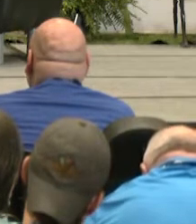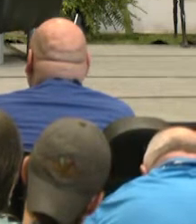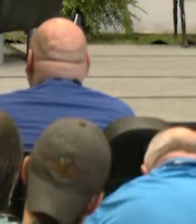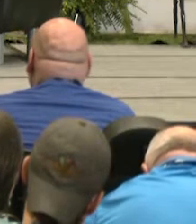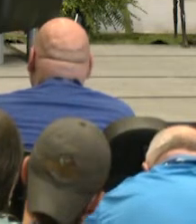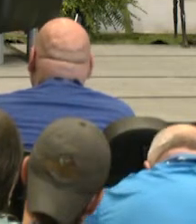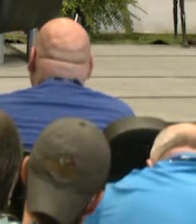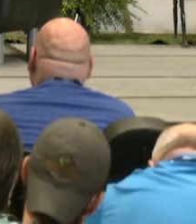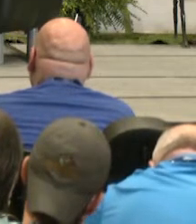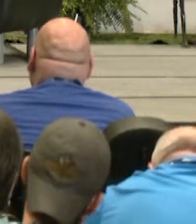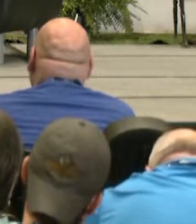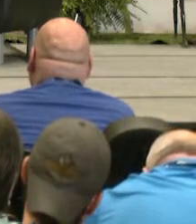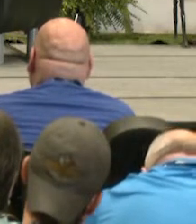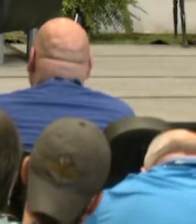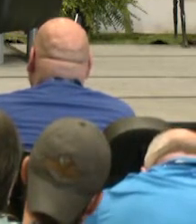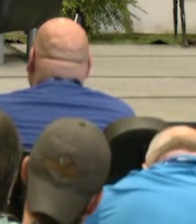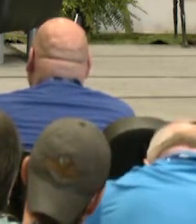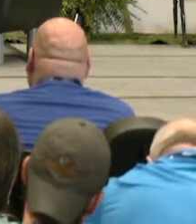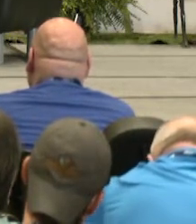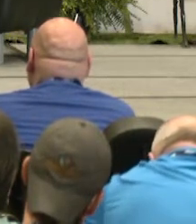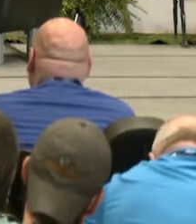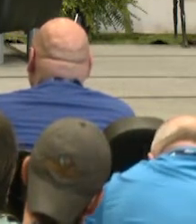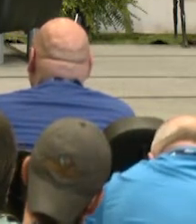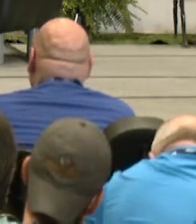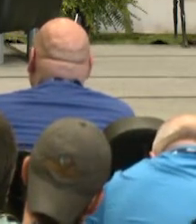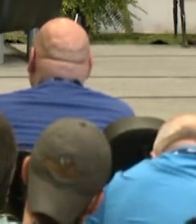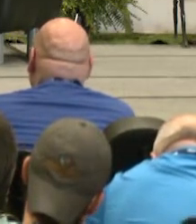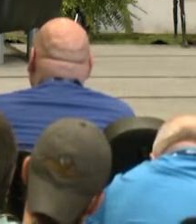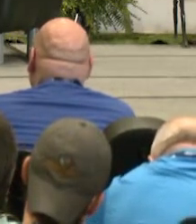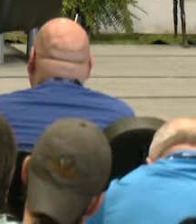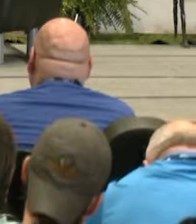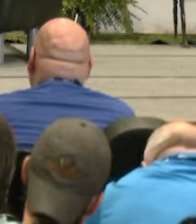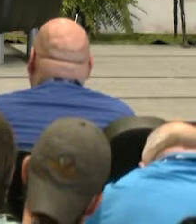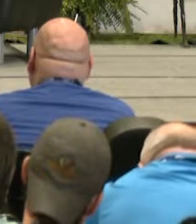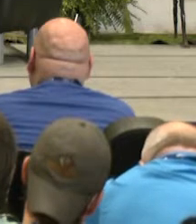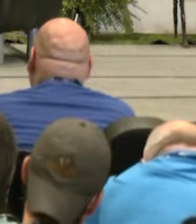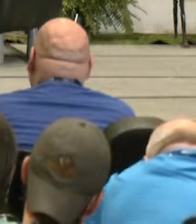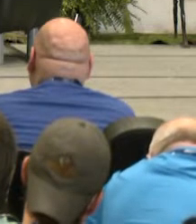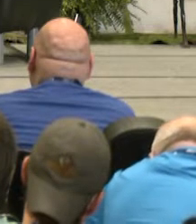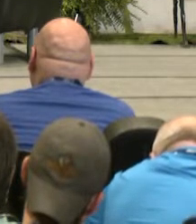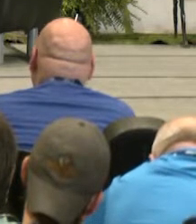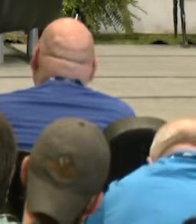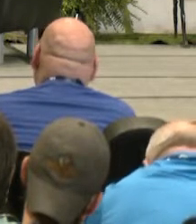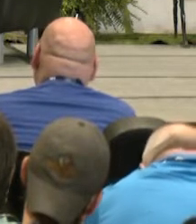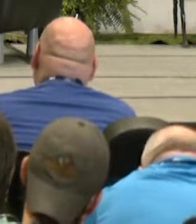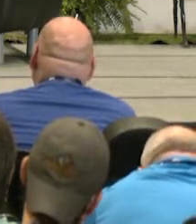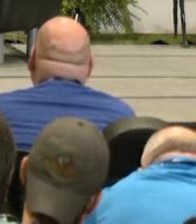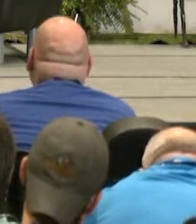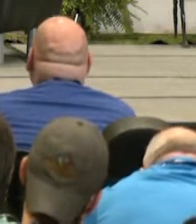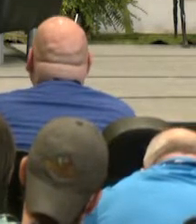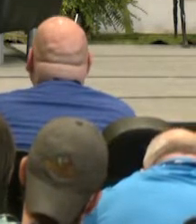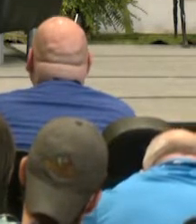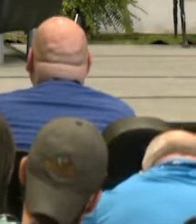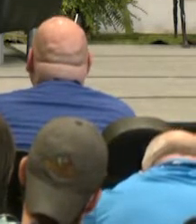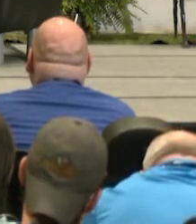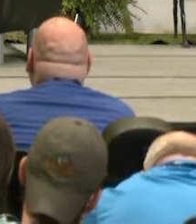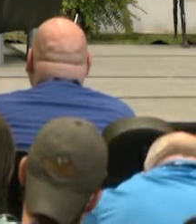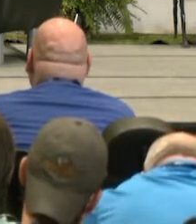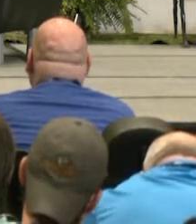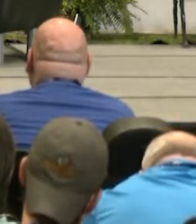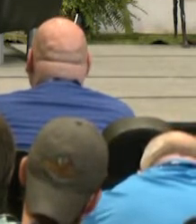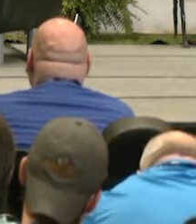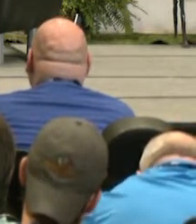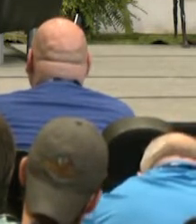more shows and acting in the future. But oh, I'm also producing. I don't know if I could talk too much about it, but I